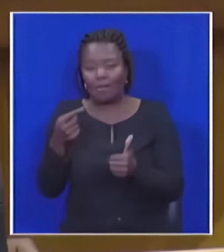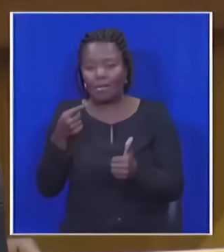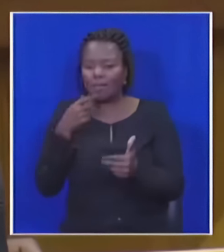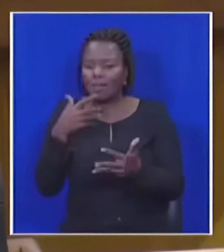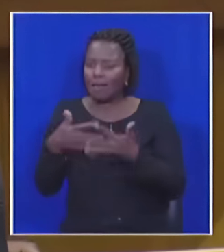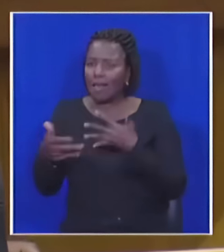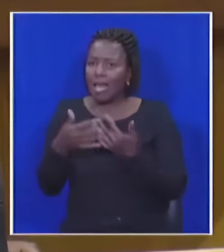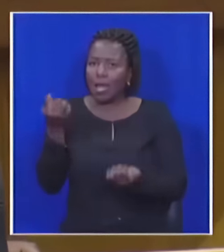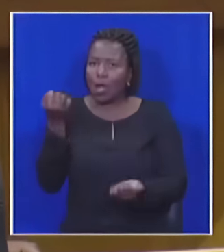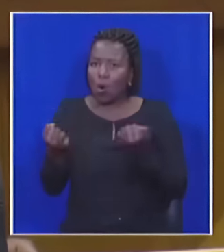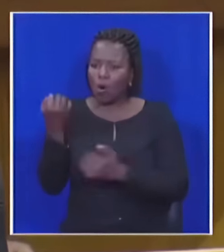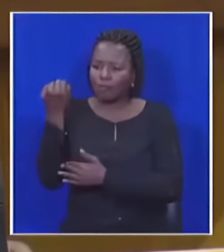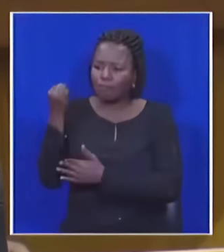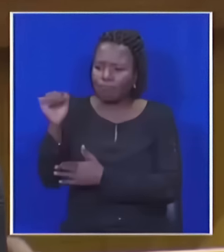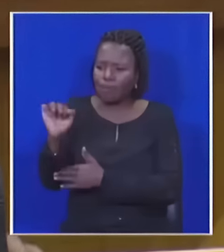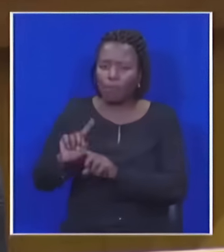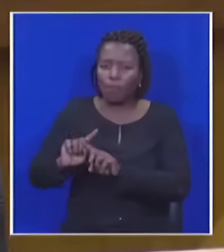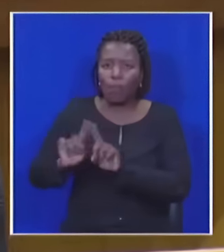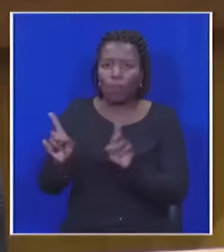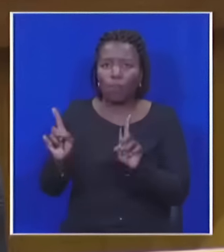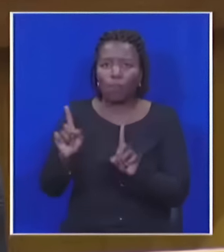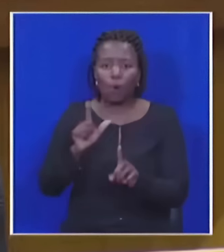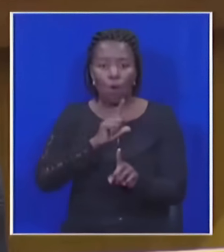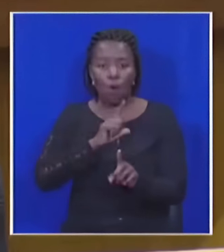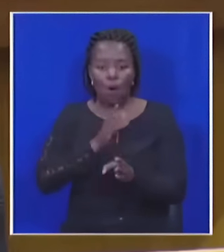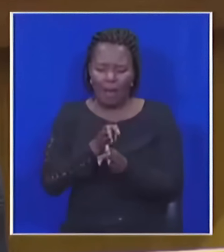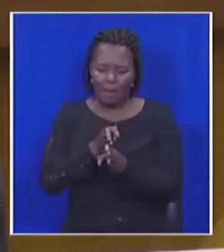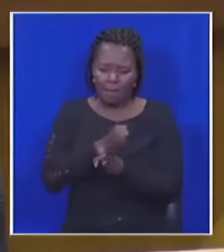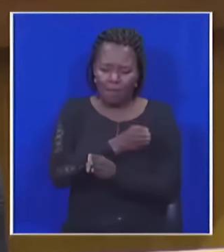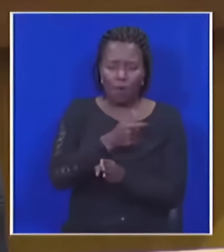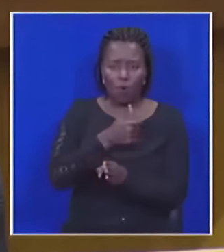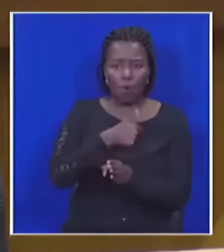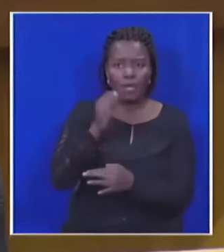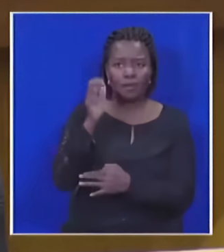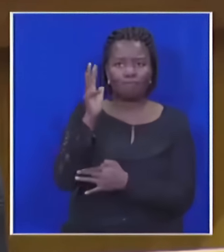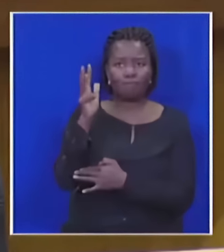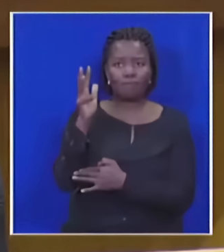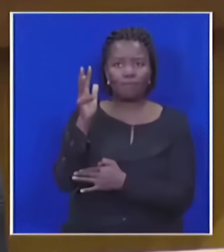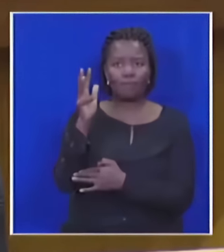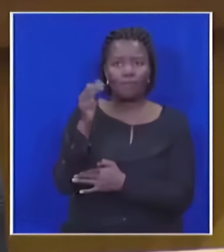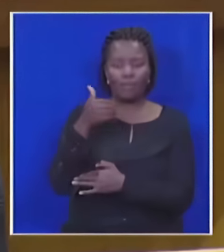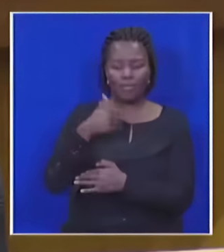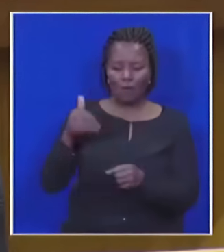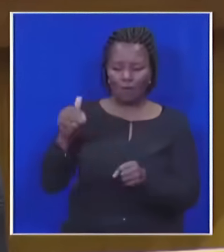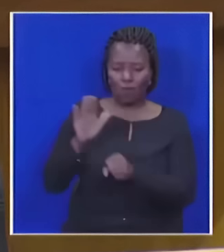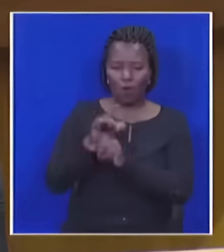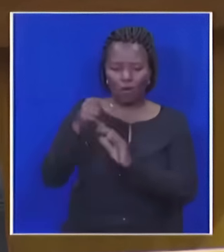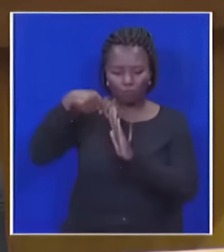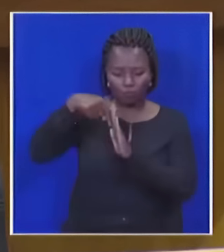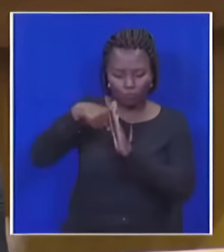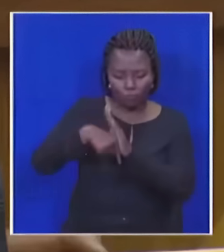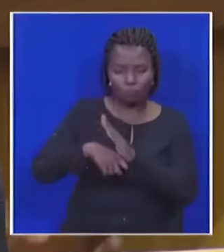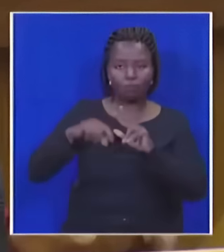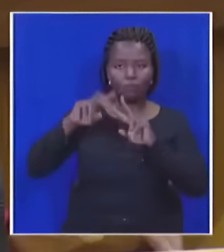court. Because before we make any statement, it's well researched and within